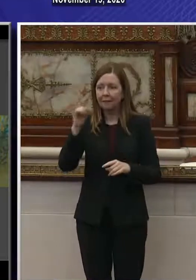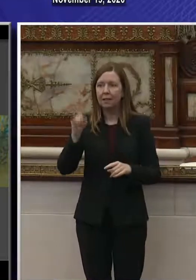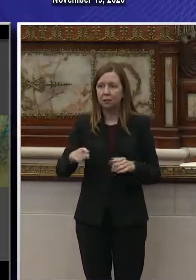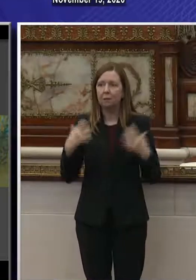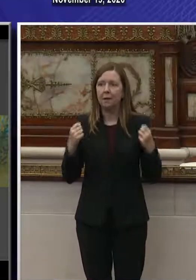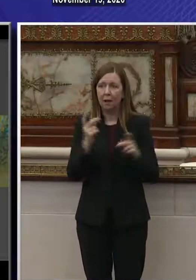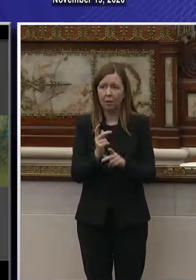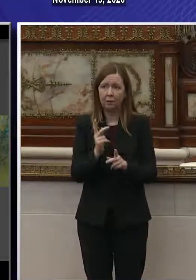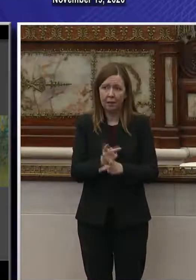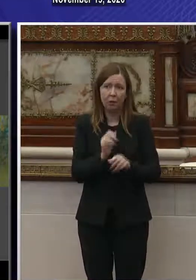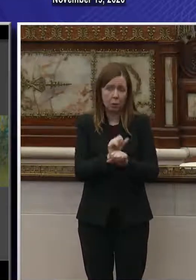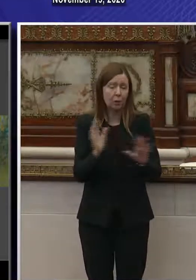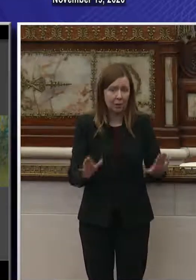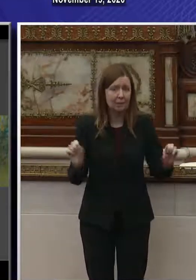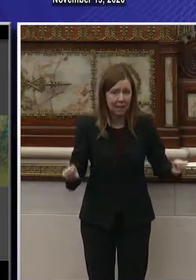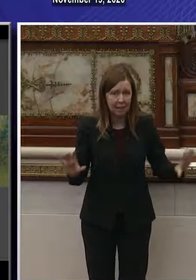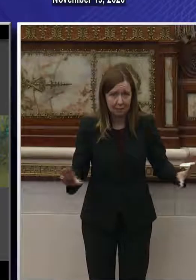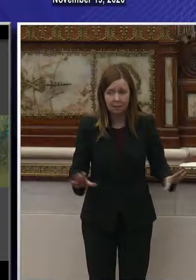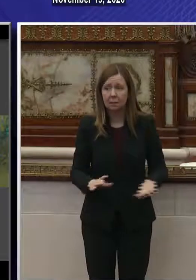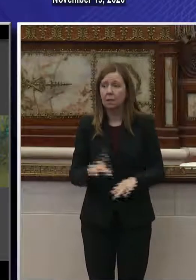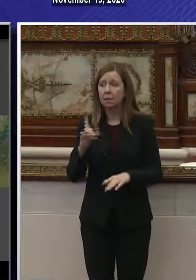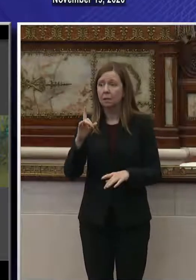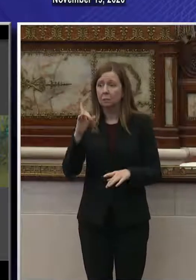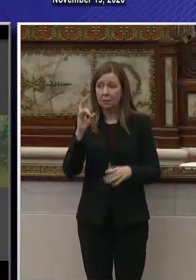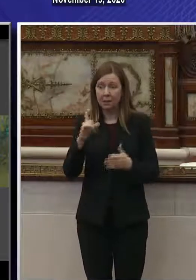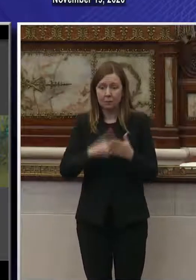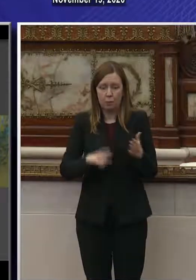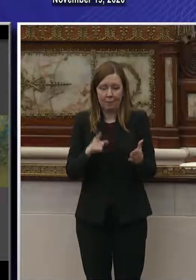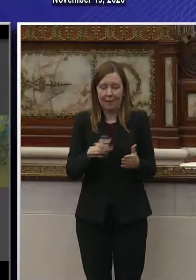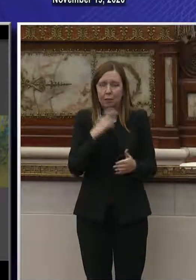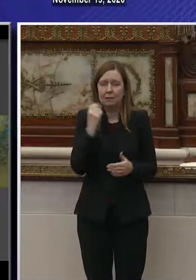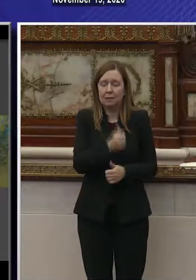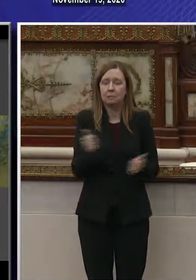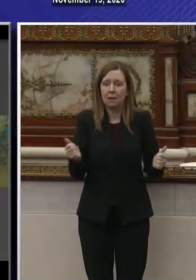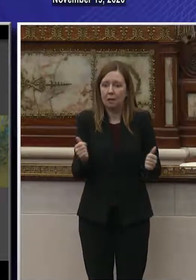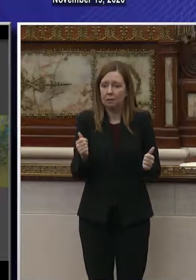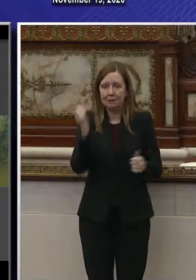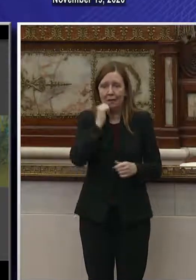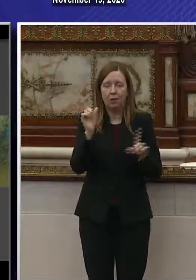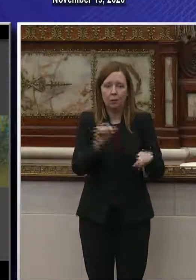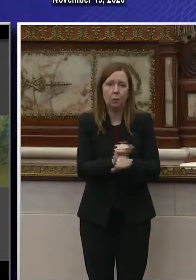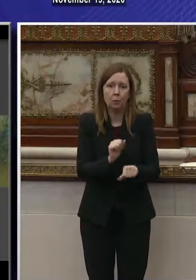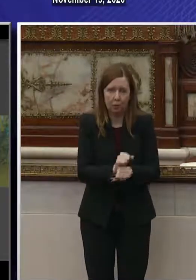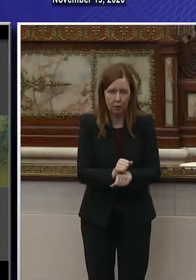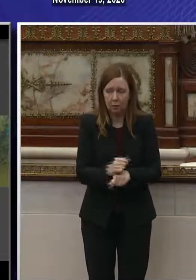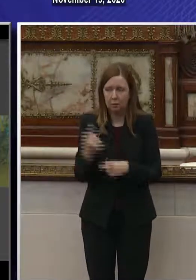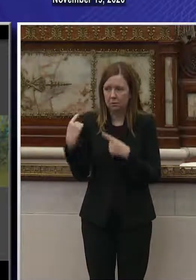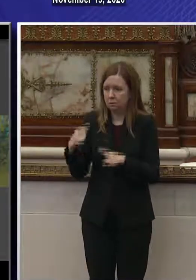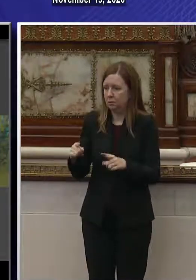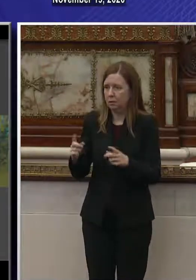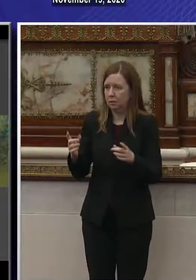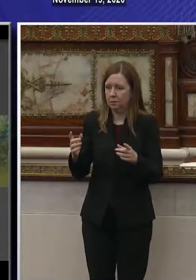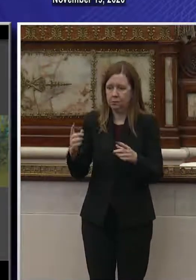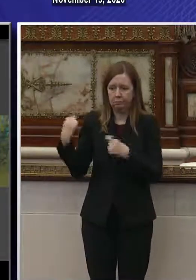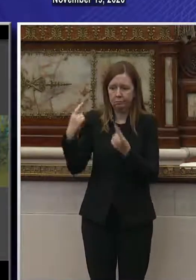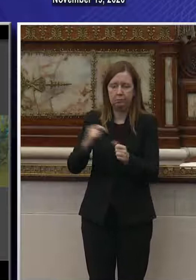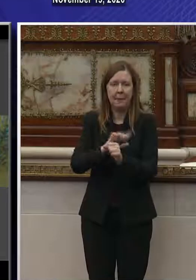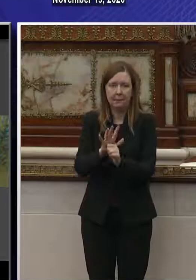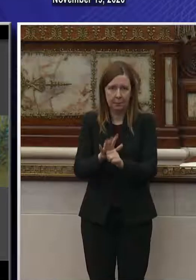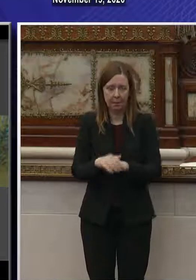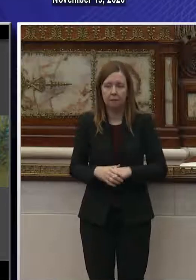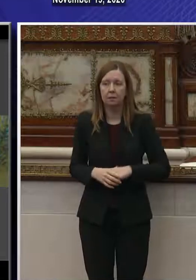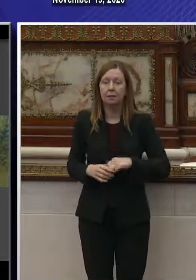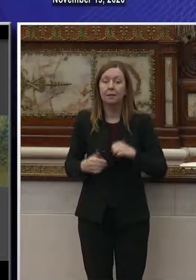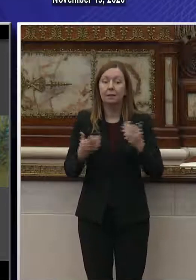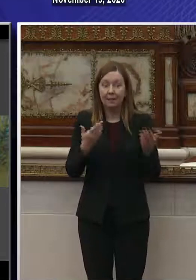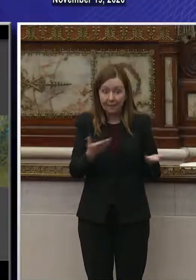be healthcare workers, just given what they've put on the line, throughout this whole pandemic, where